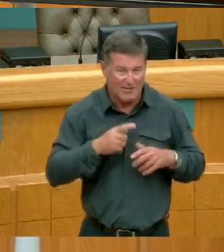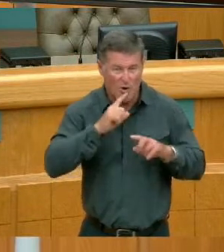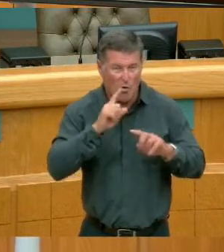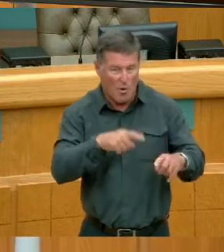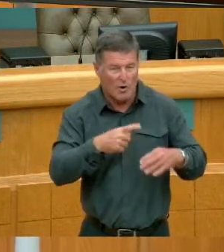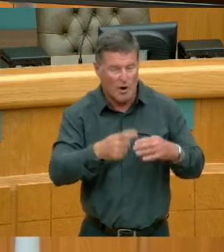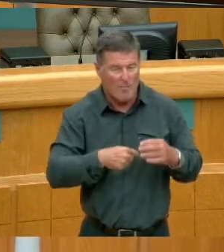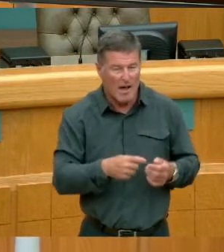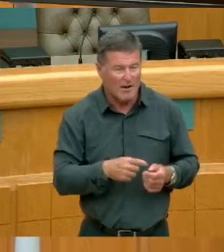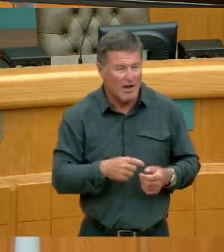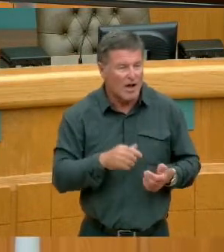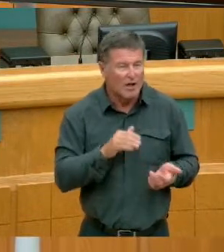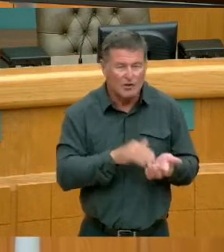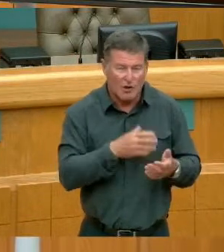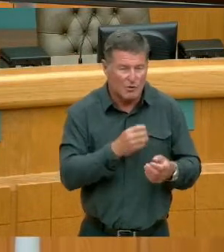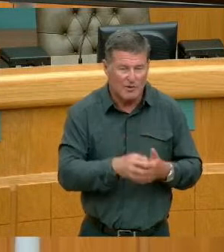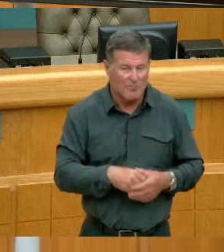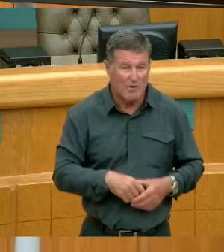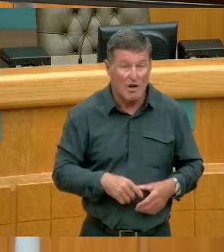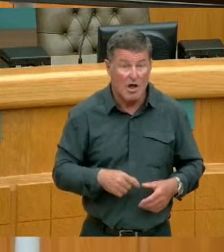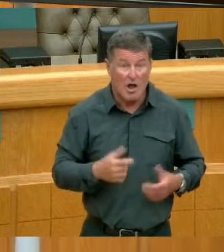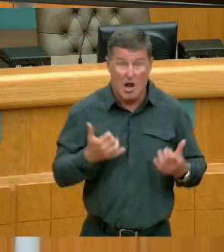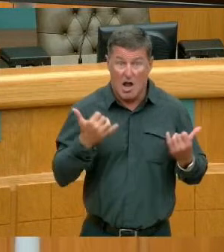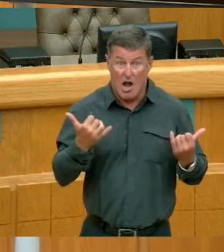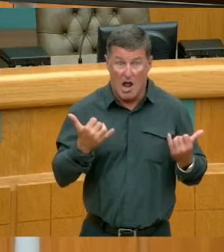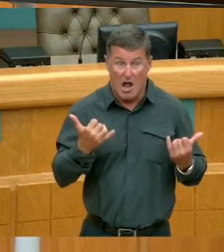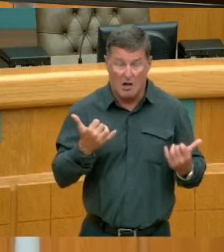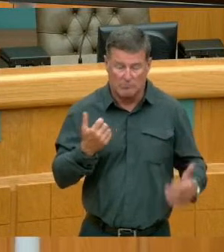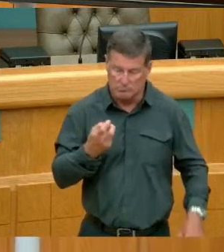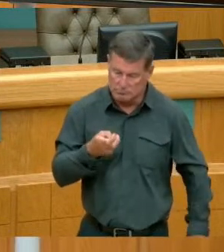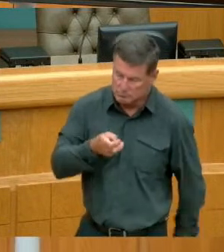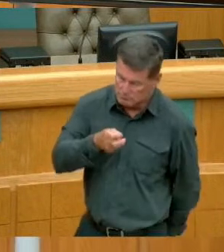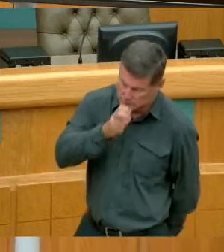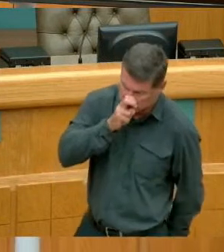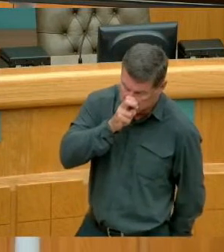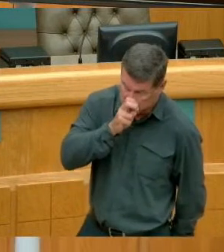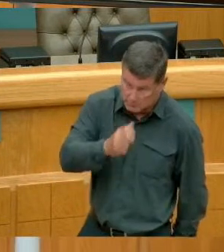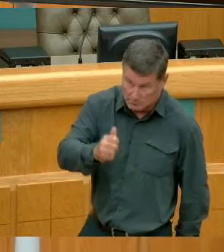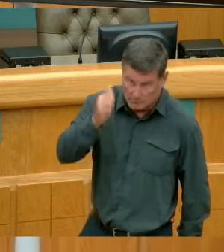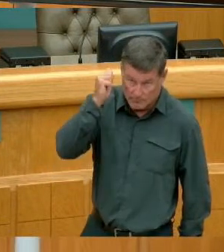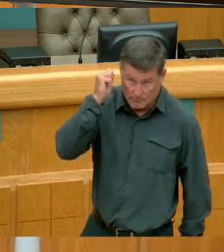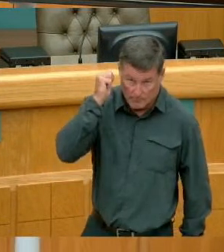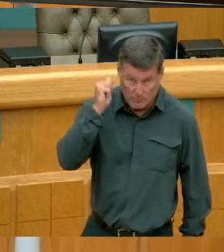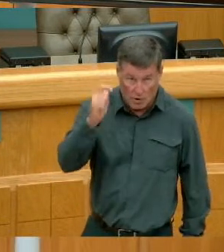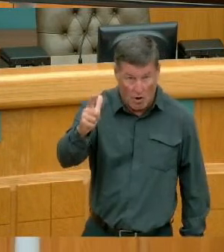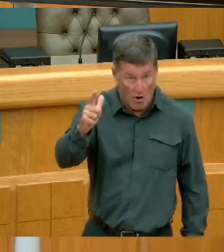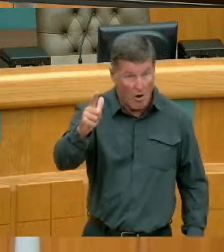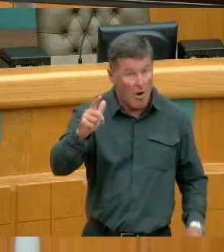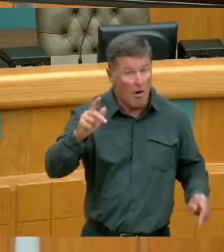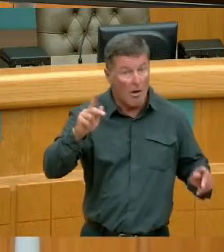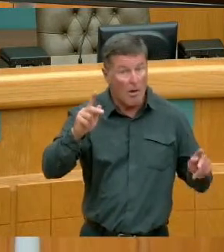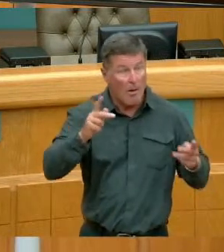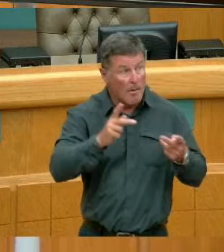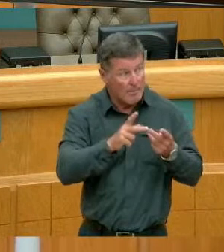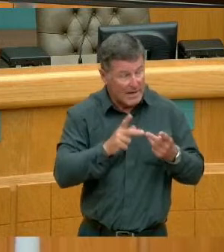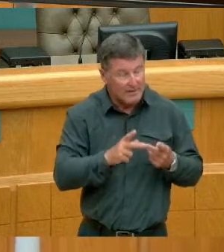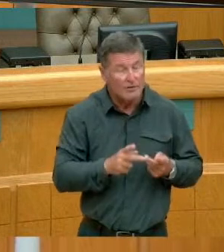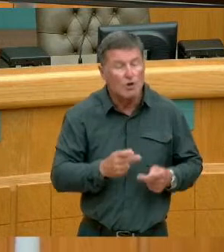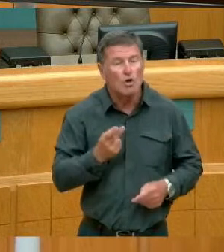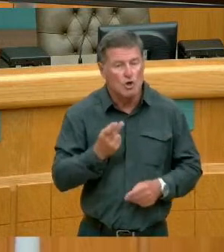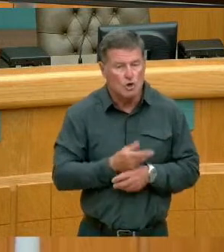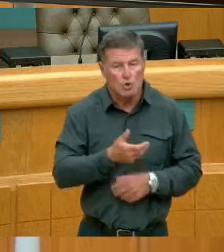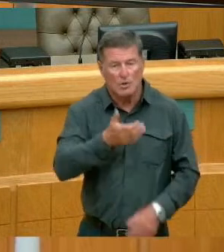right? But we're not going to mess around anymore with any of those. We're just going to say, guys, wear a mask. Wear a